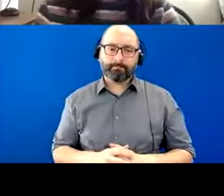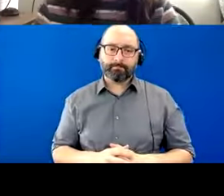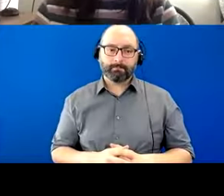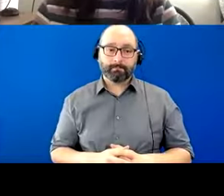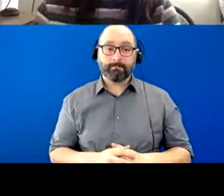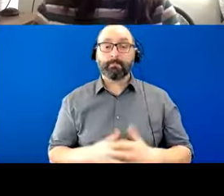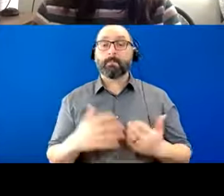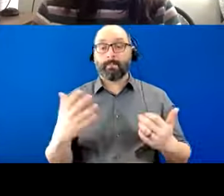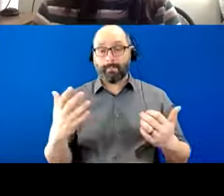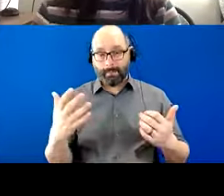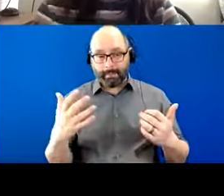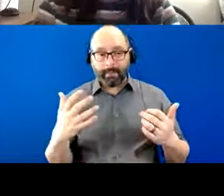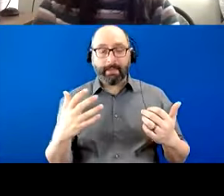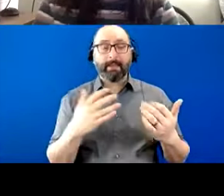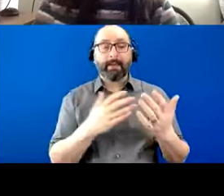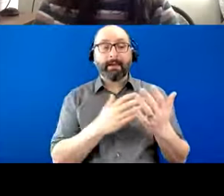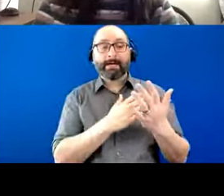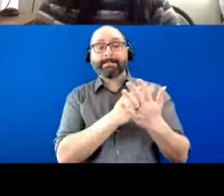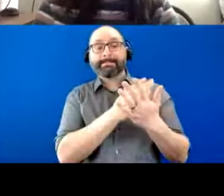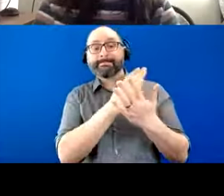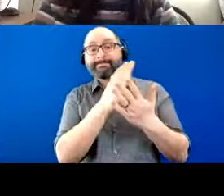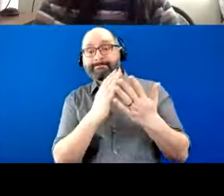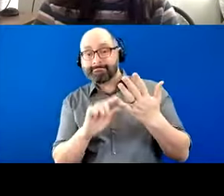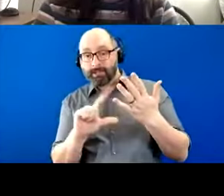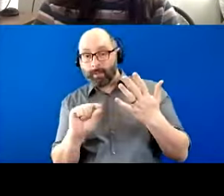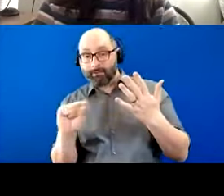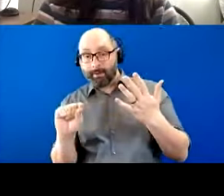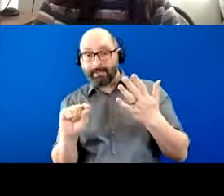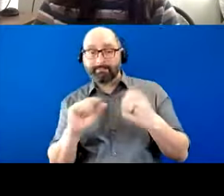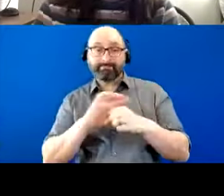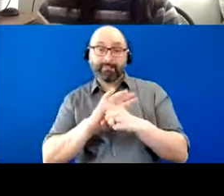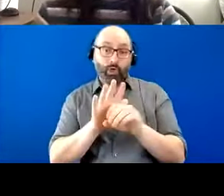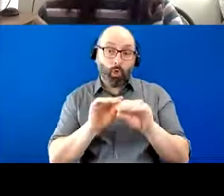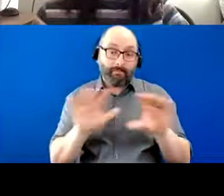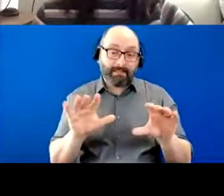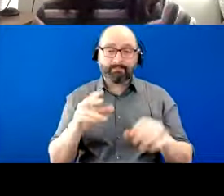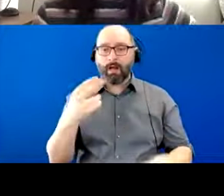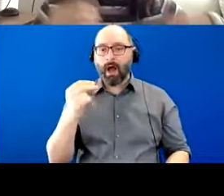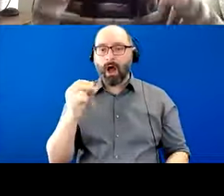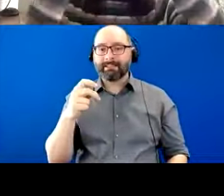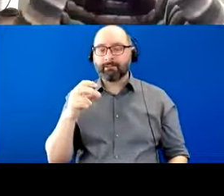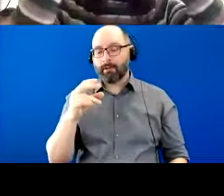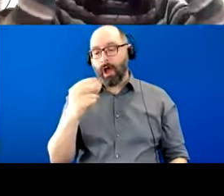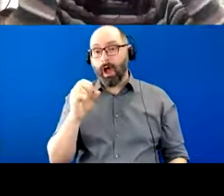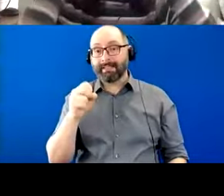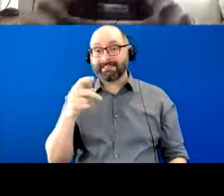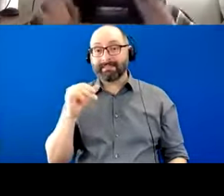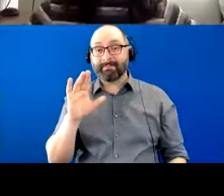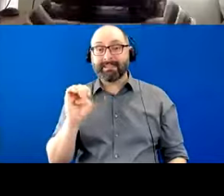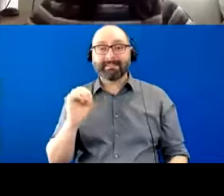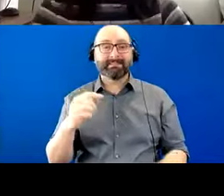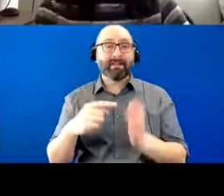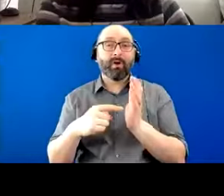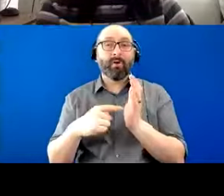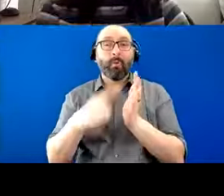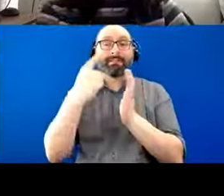So as we head towards kind of 2020, with COVID, hospice was only able to come out once every 2 weeks, and